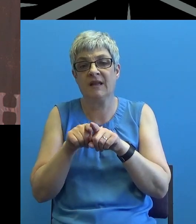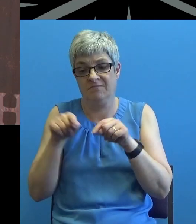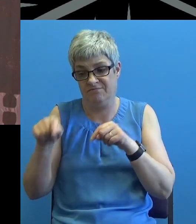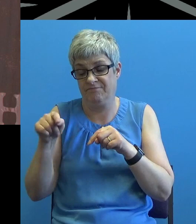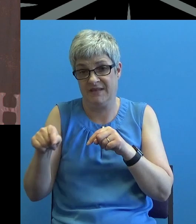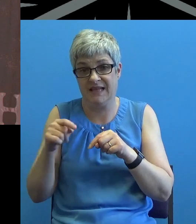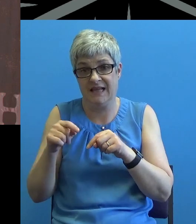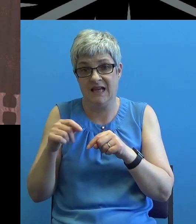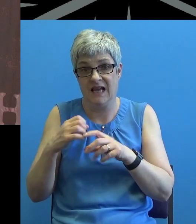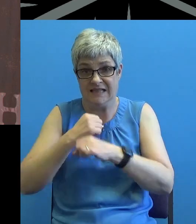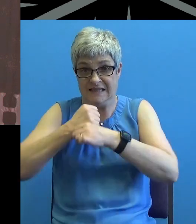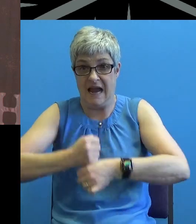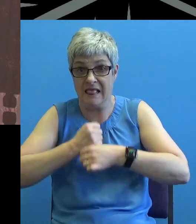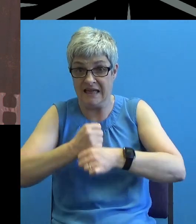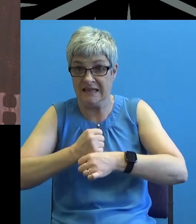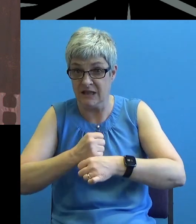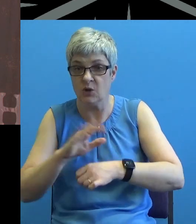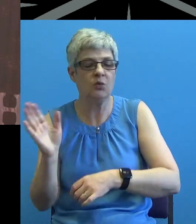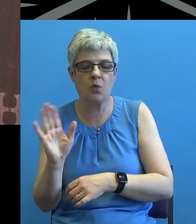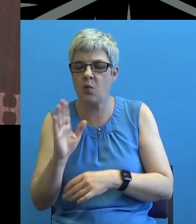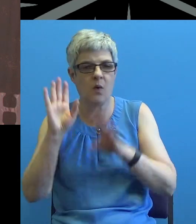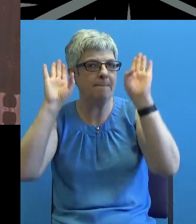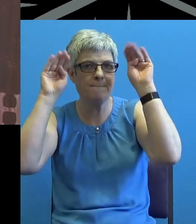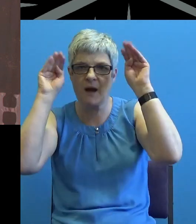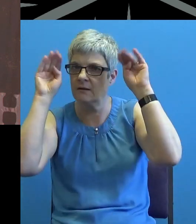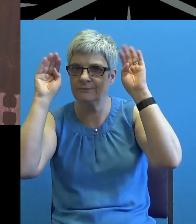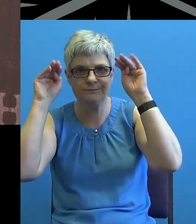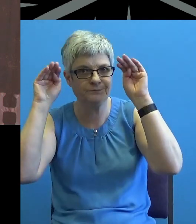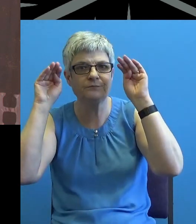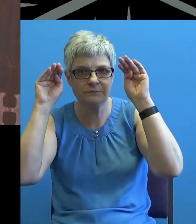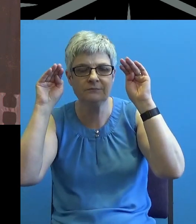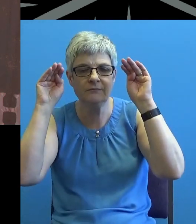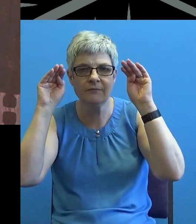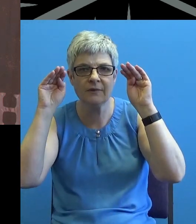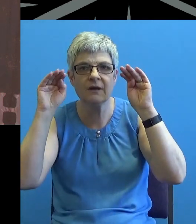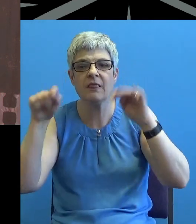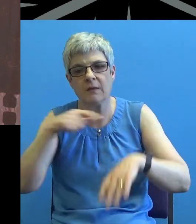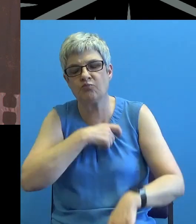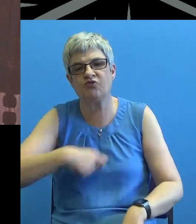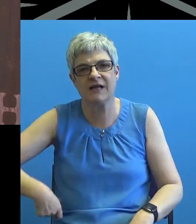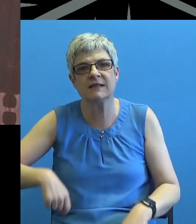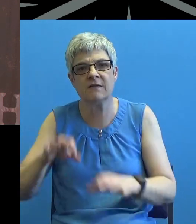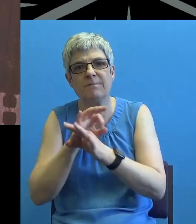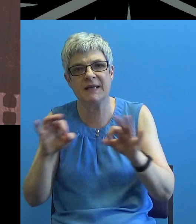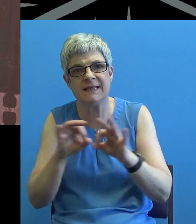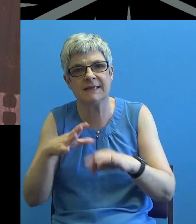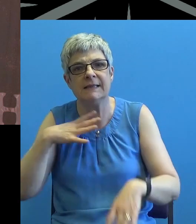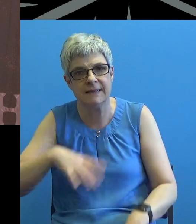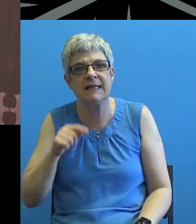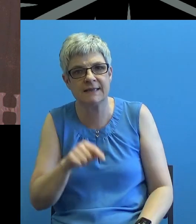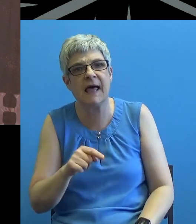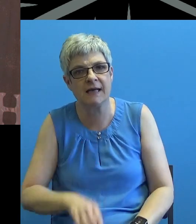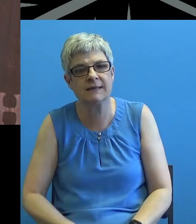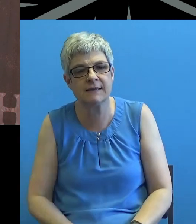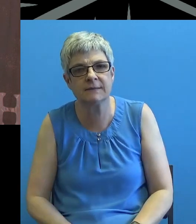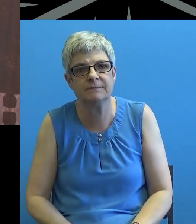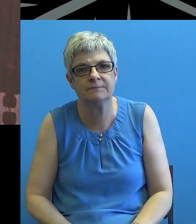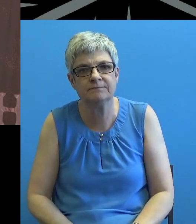would his stallion be a lowly beast of burden for the Prince of Peace and the Savior of the